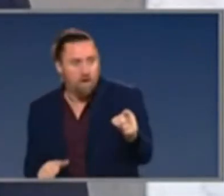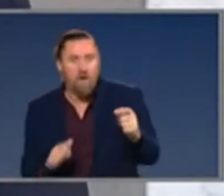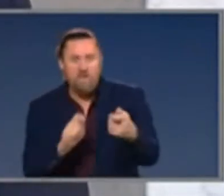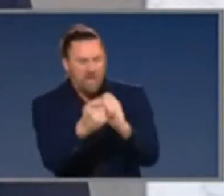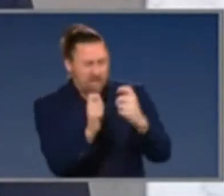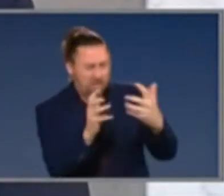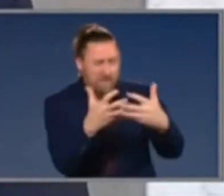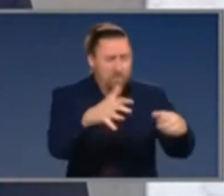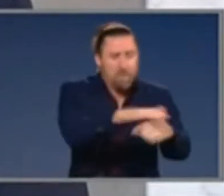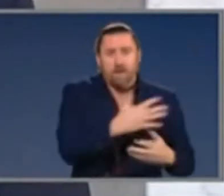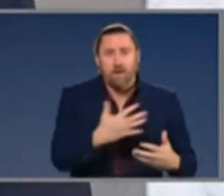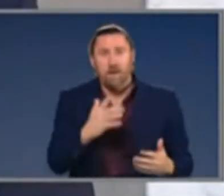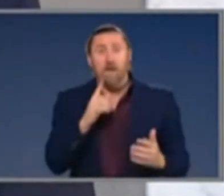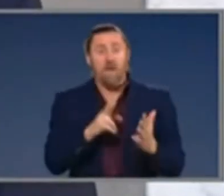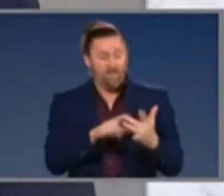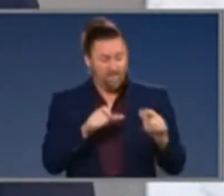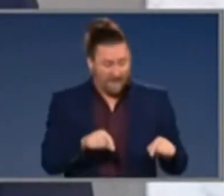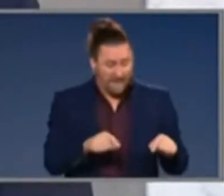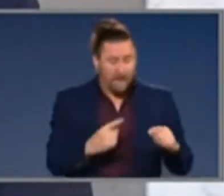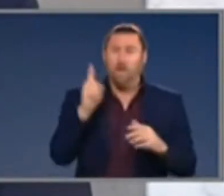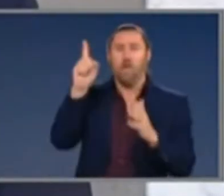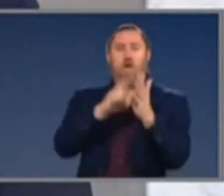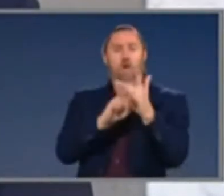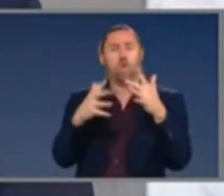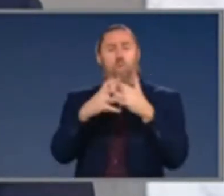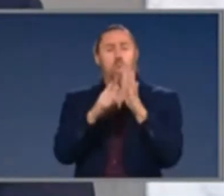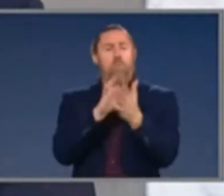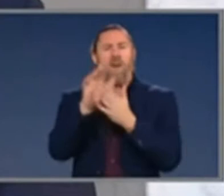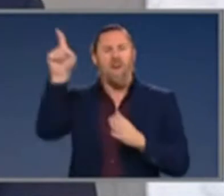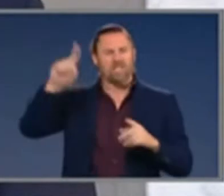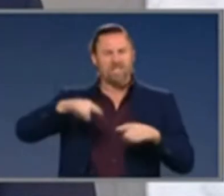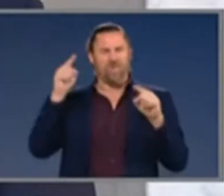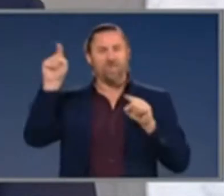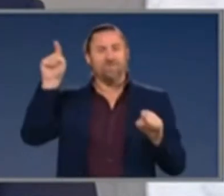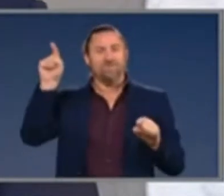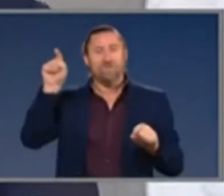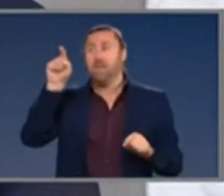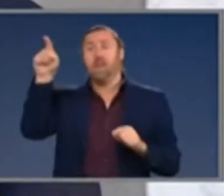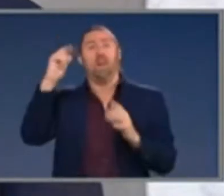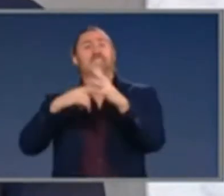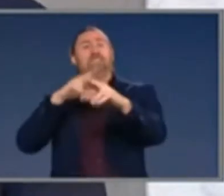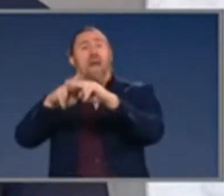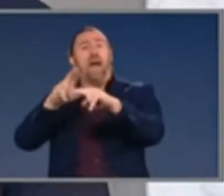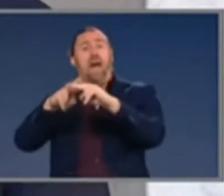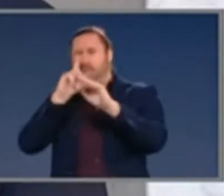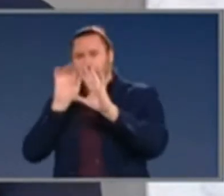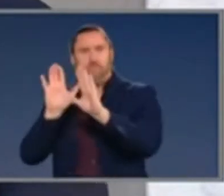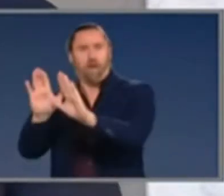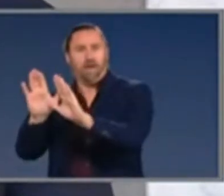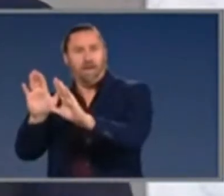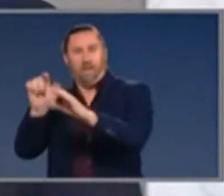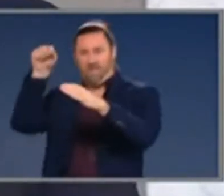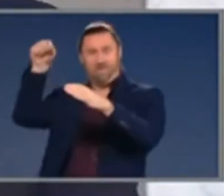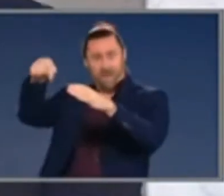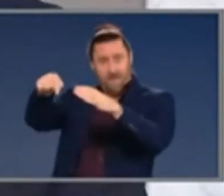different to those that we experienced in Newmarch. In Newmarch, the majority of the staff were able to be retained in the facility to